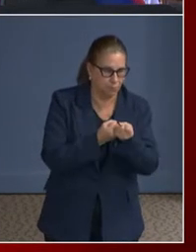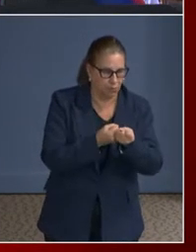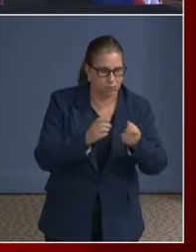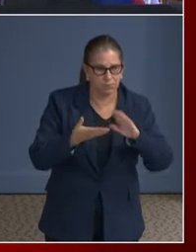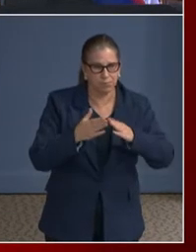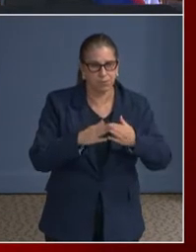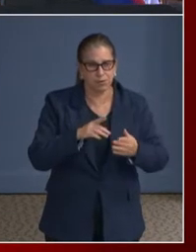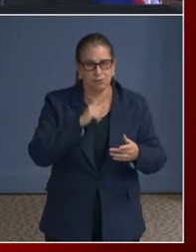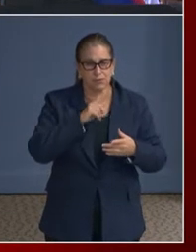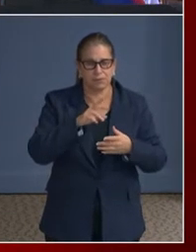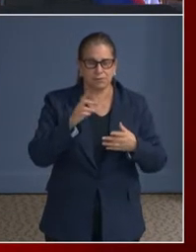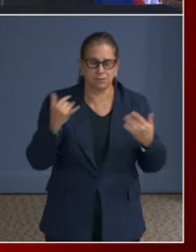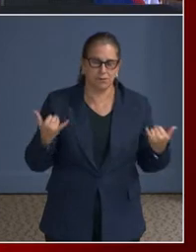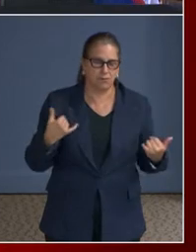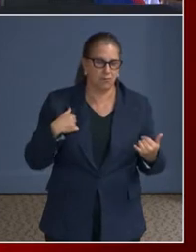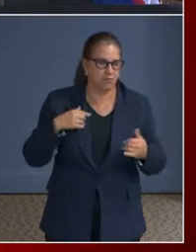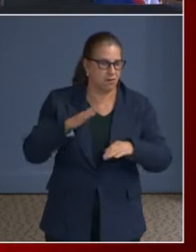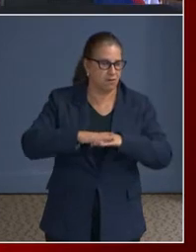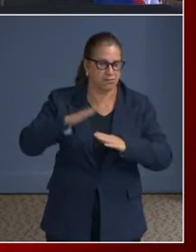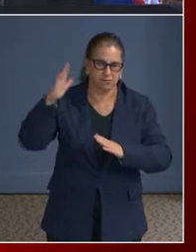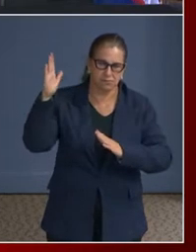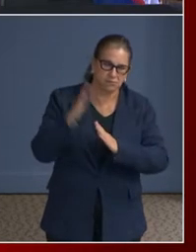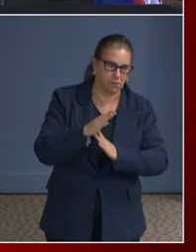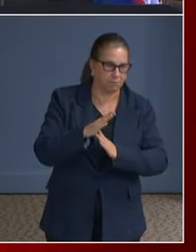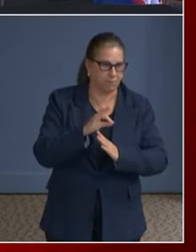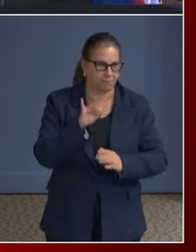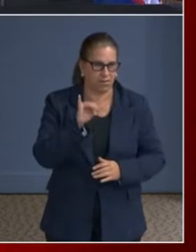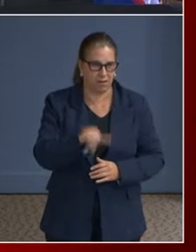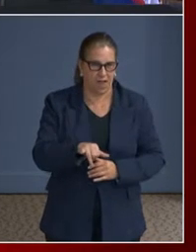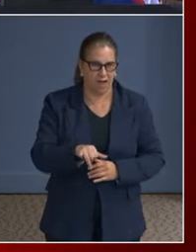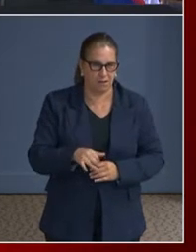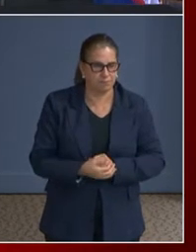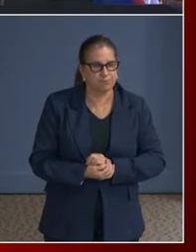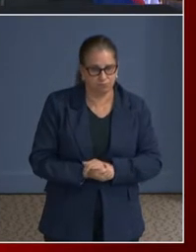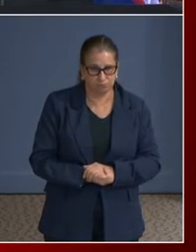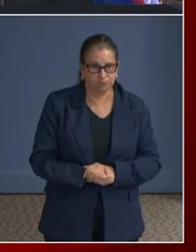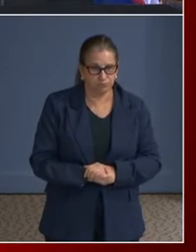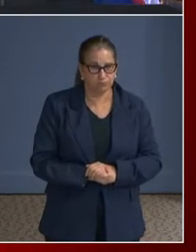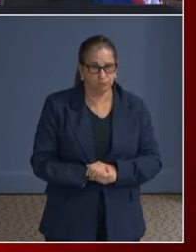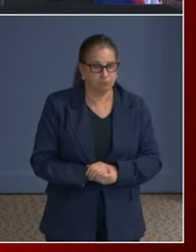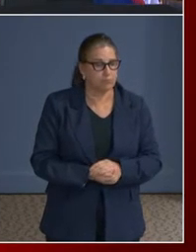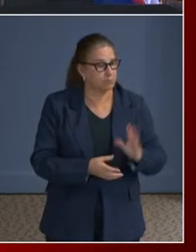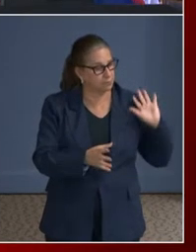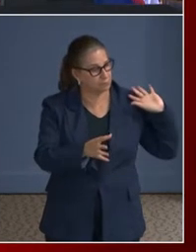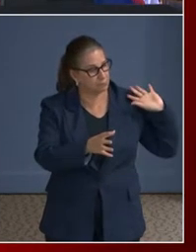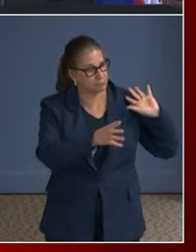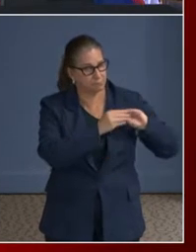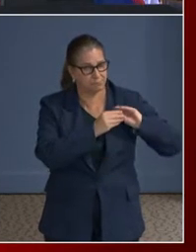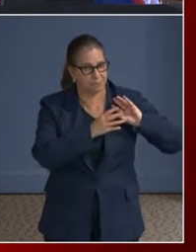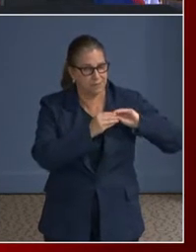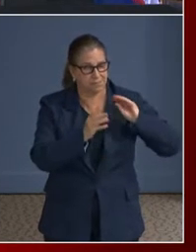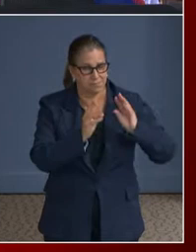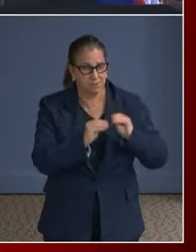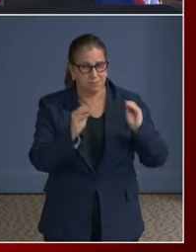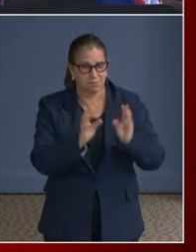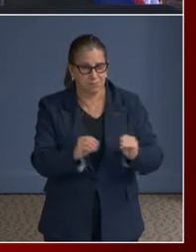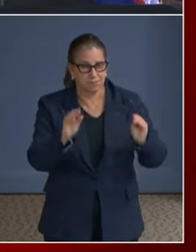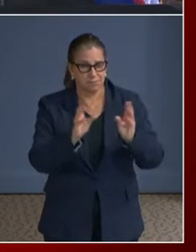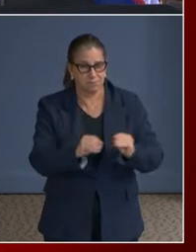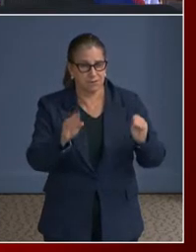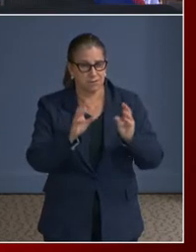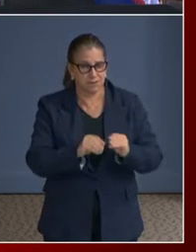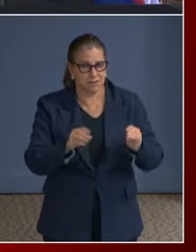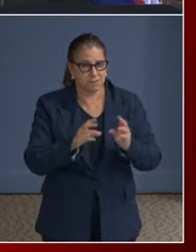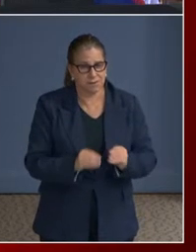high. And many of the conventions and conferences that have been shifted to be on a virtual platform have an